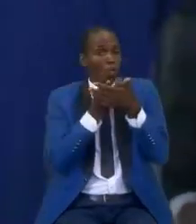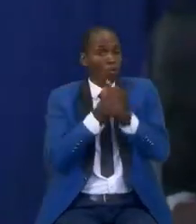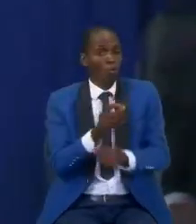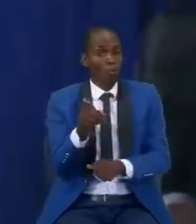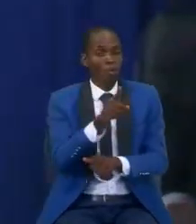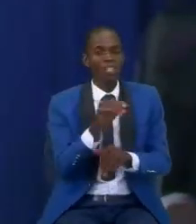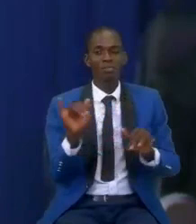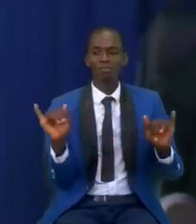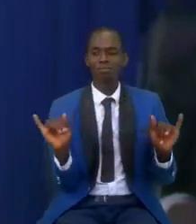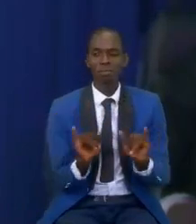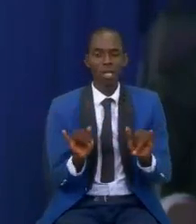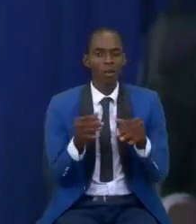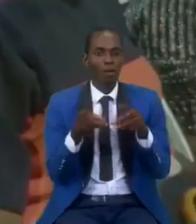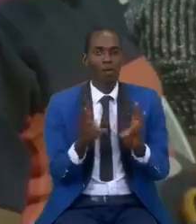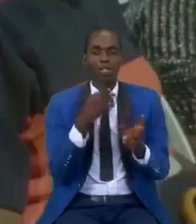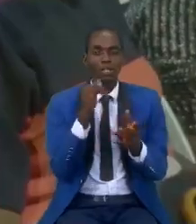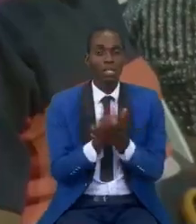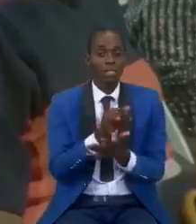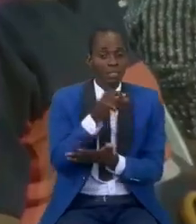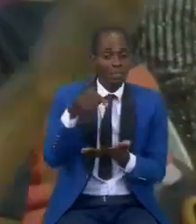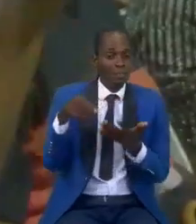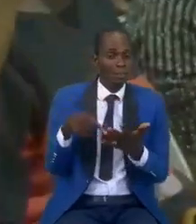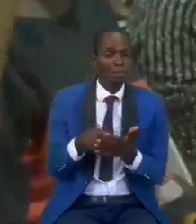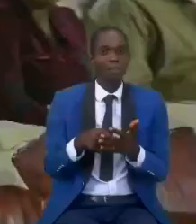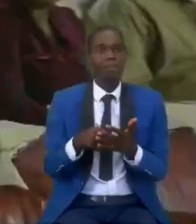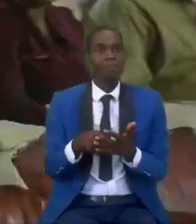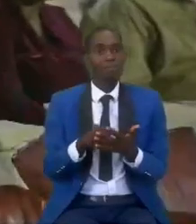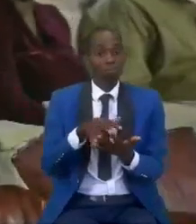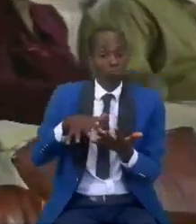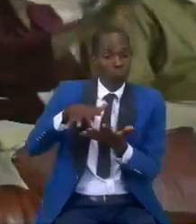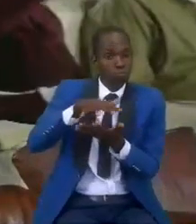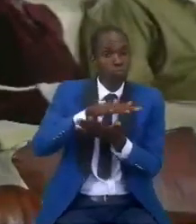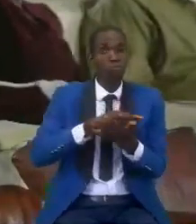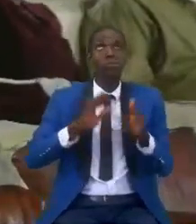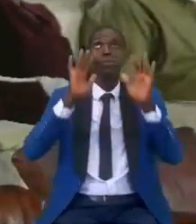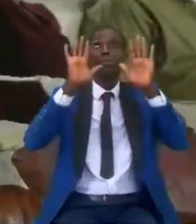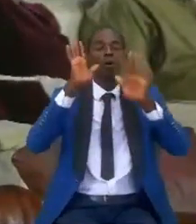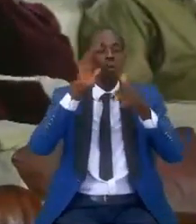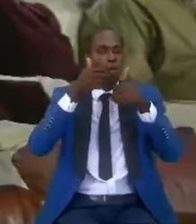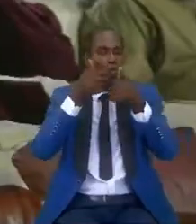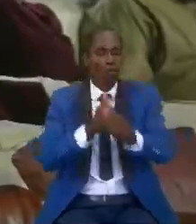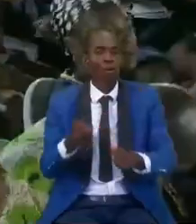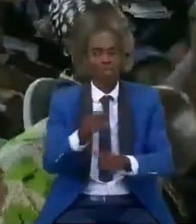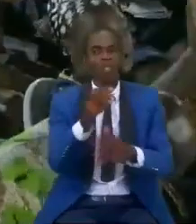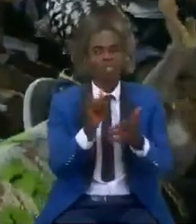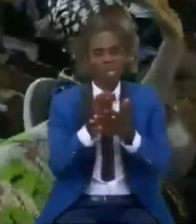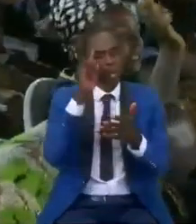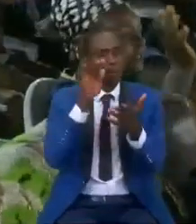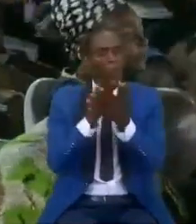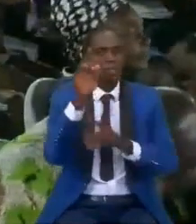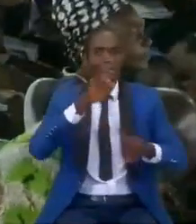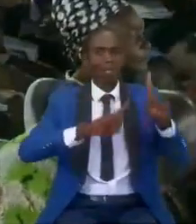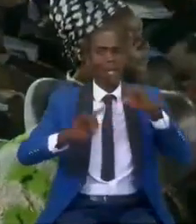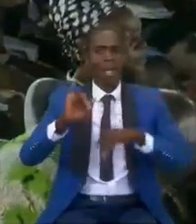them that believe. Yeah. I believe. I believe. I believe. In